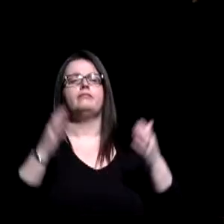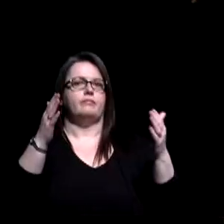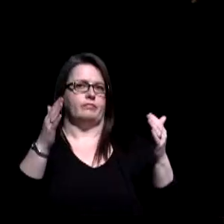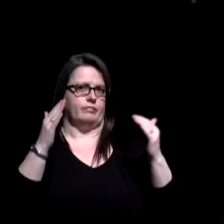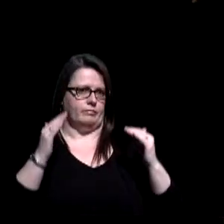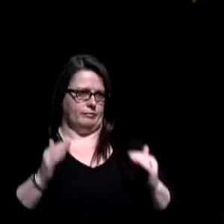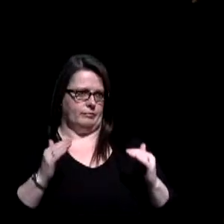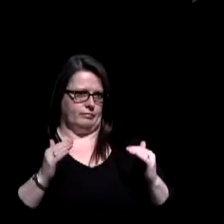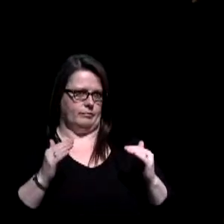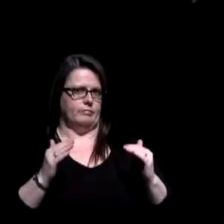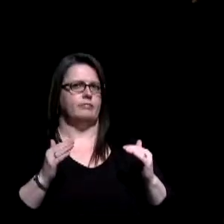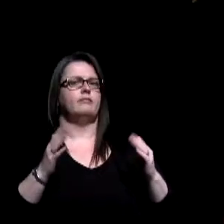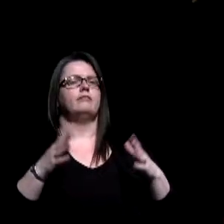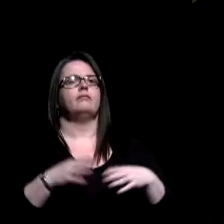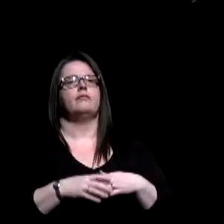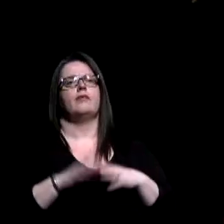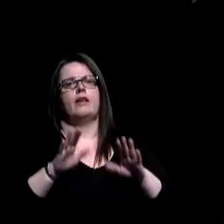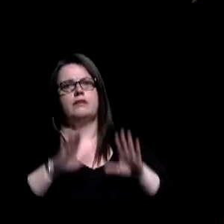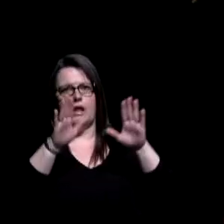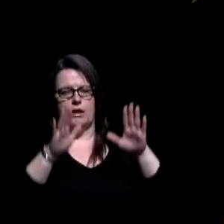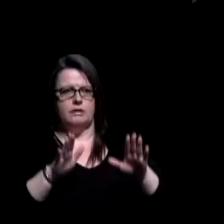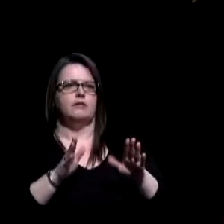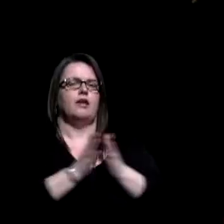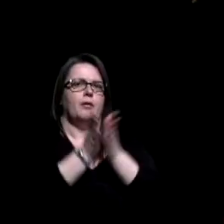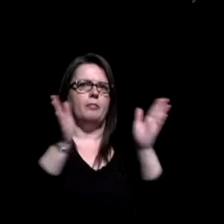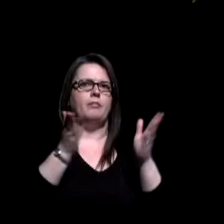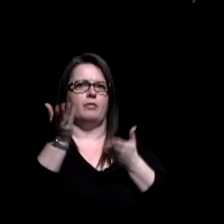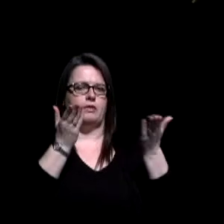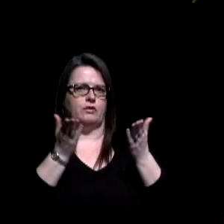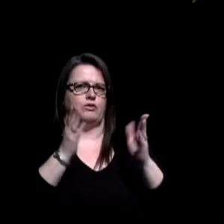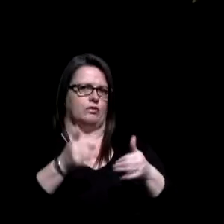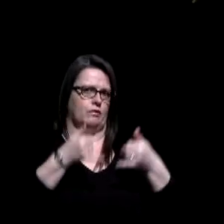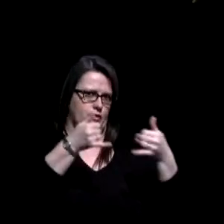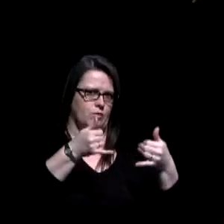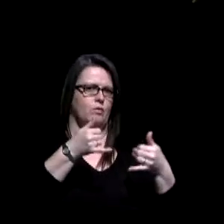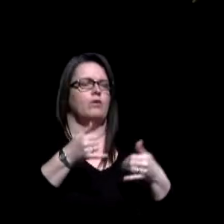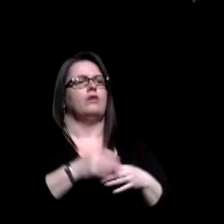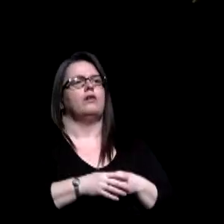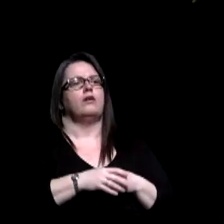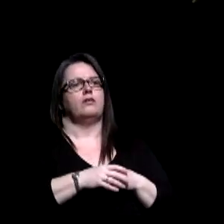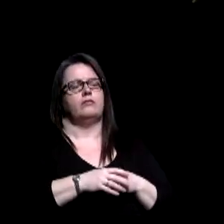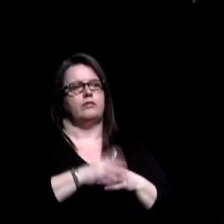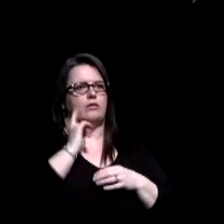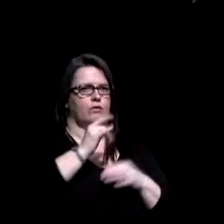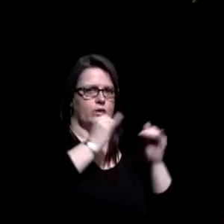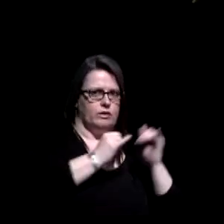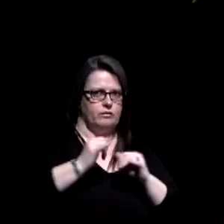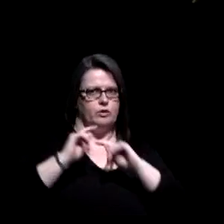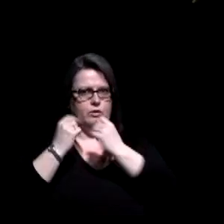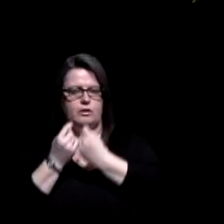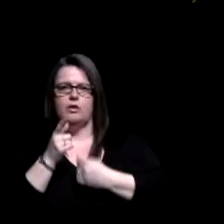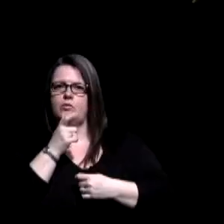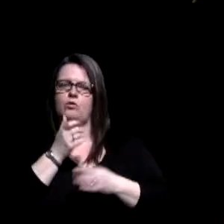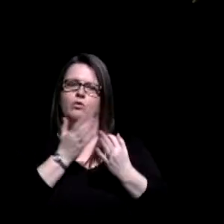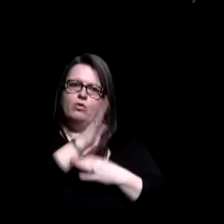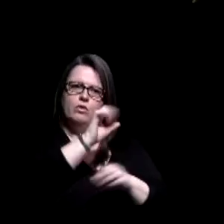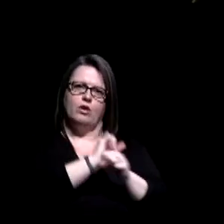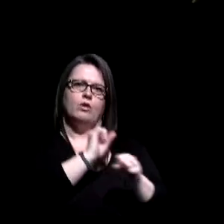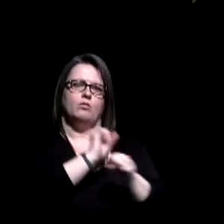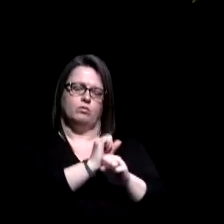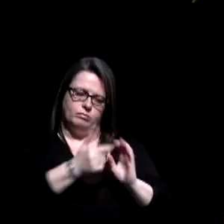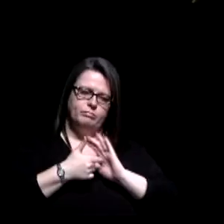To receive the Public Service Award of Excellence presented to individuals and teams who through exceptional work performance have